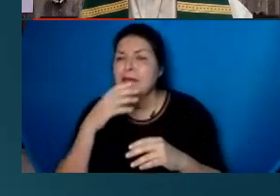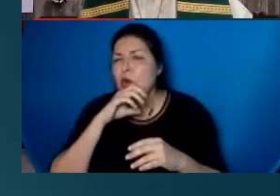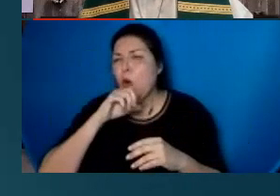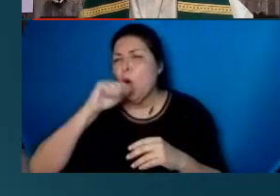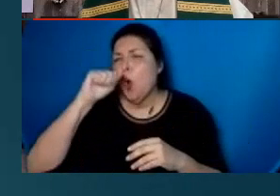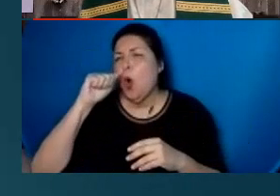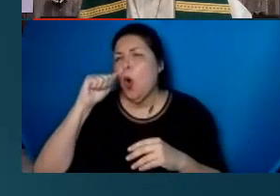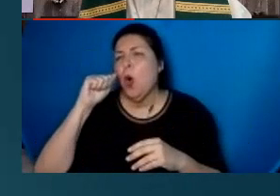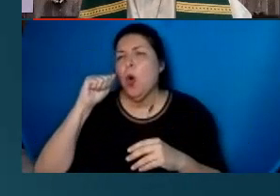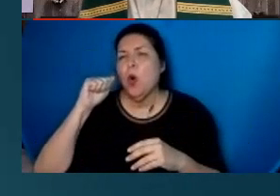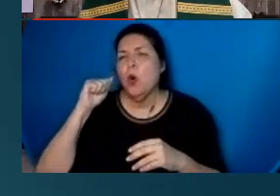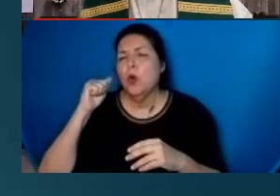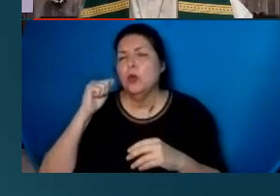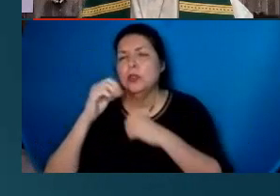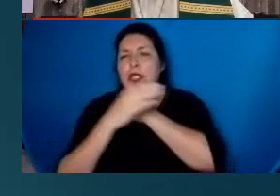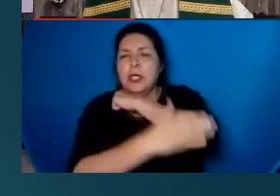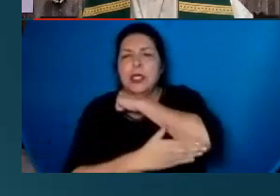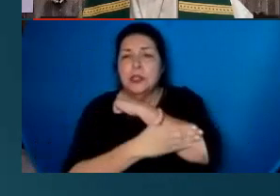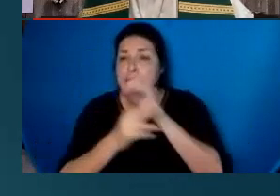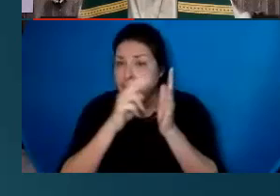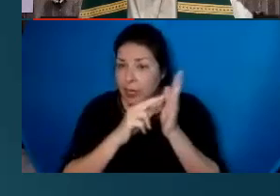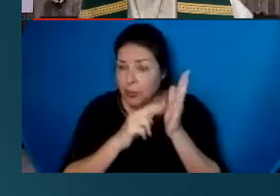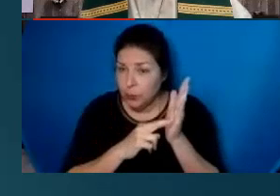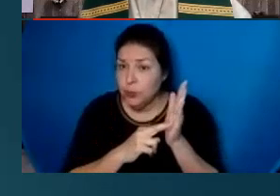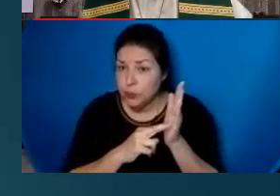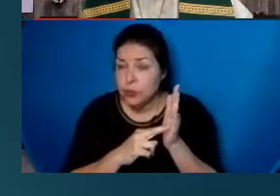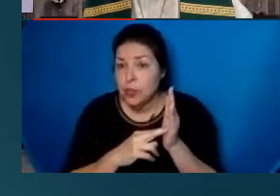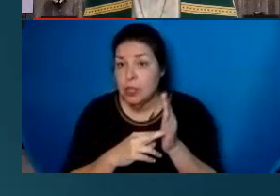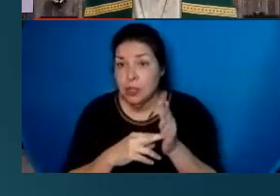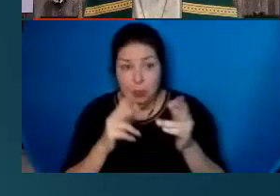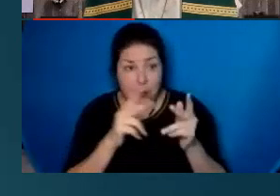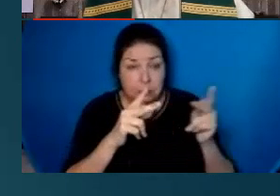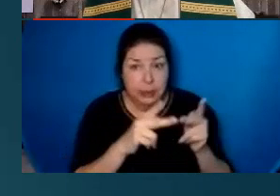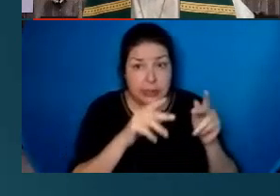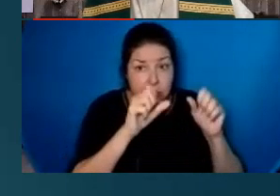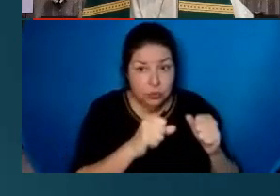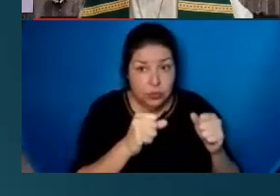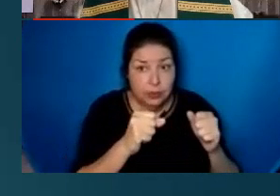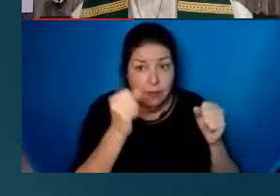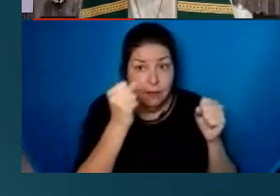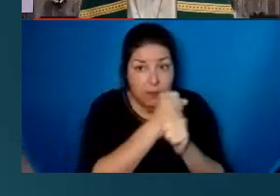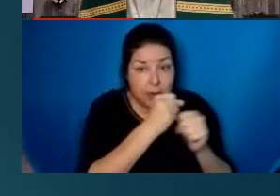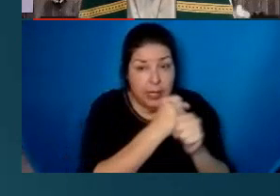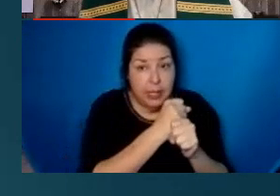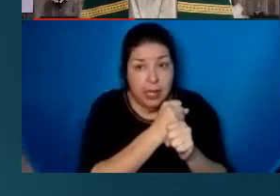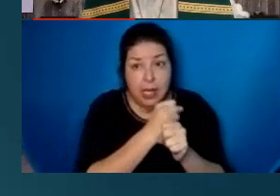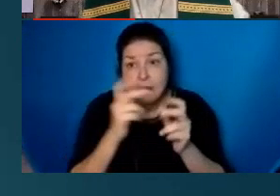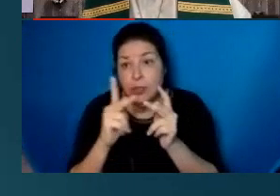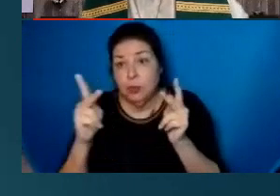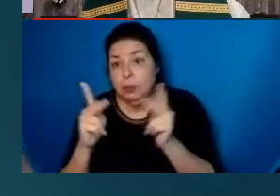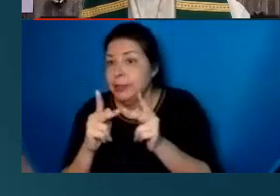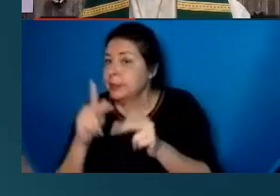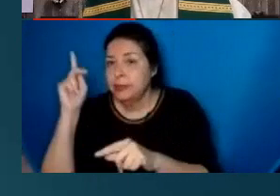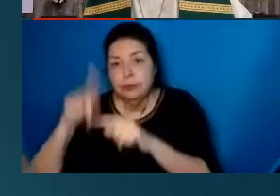had rules of engagement. There were places where you could fight, and there were places where fighting was